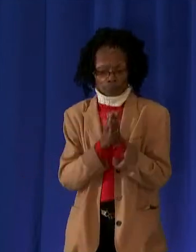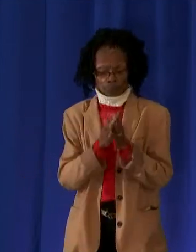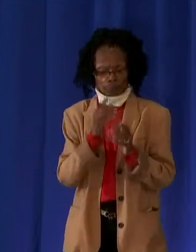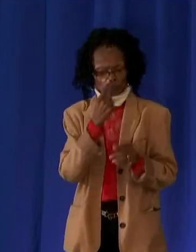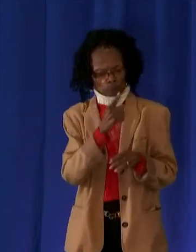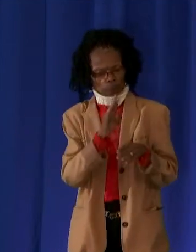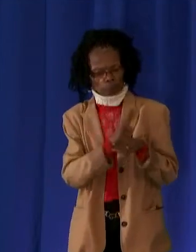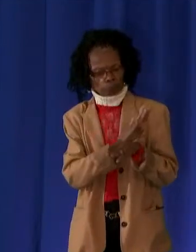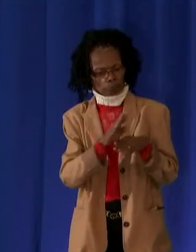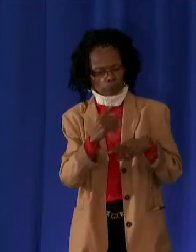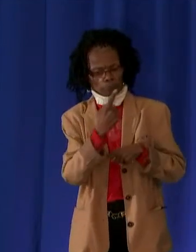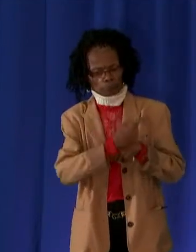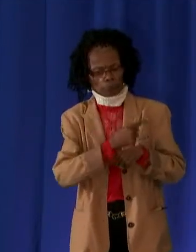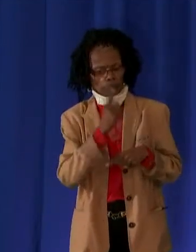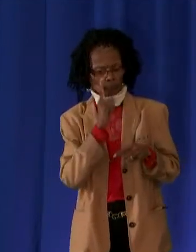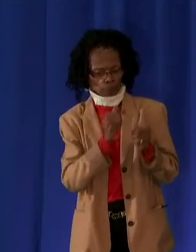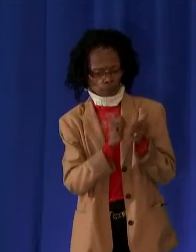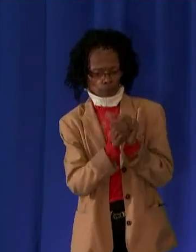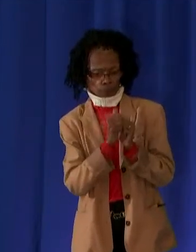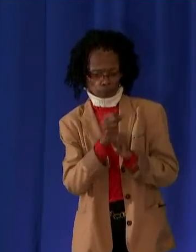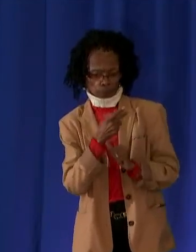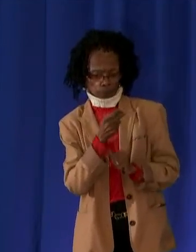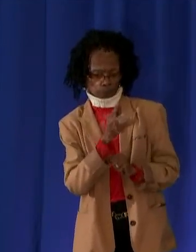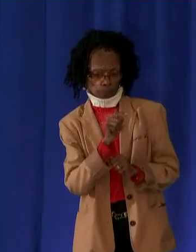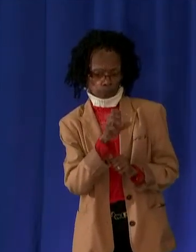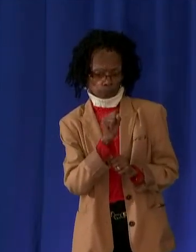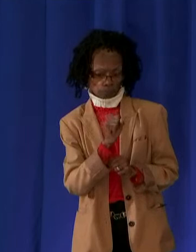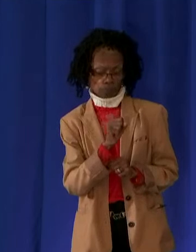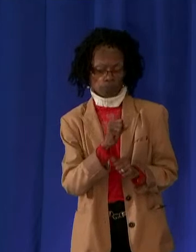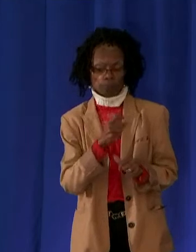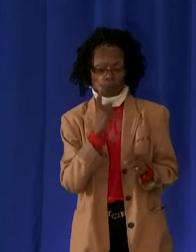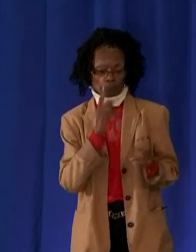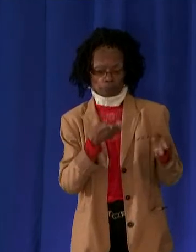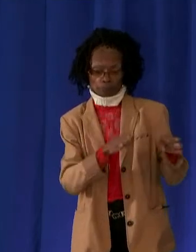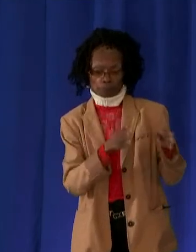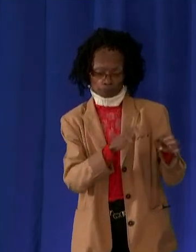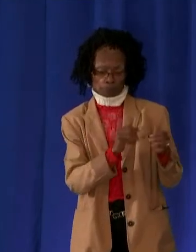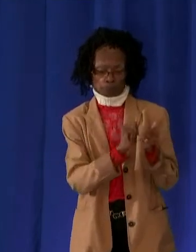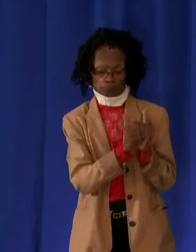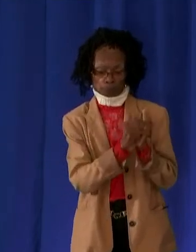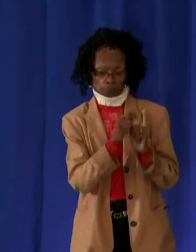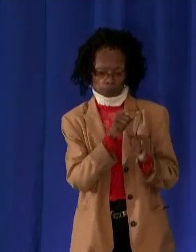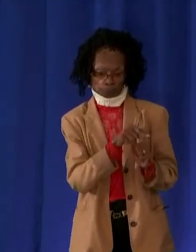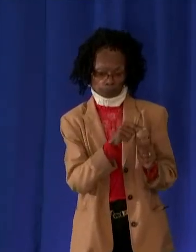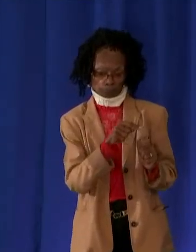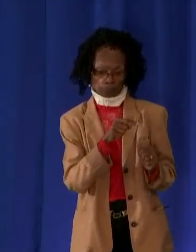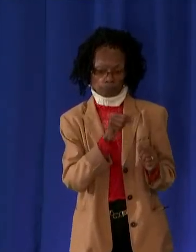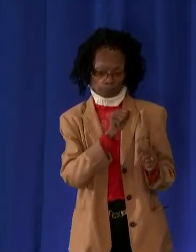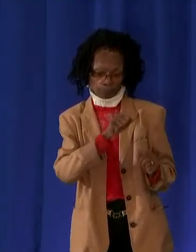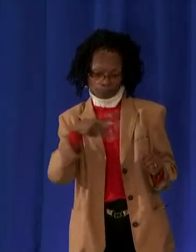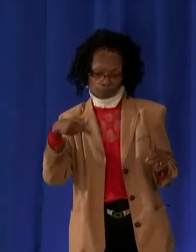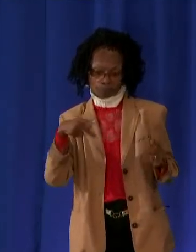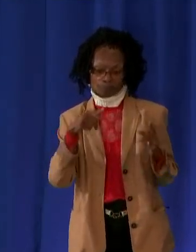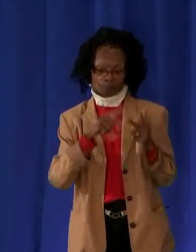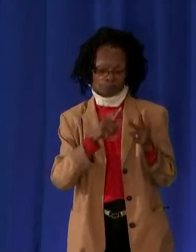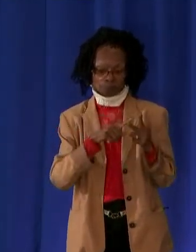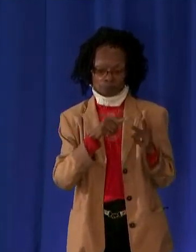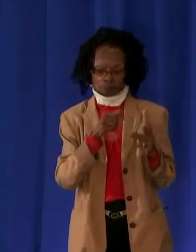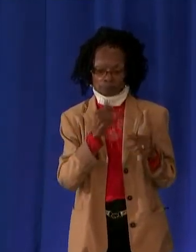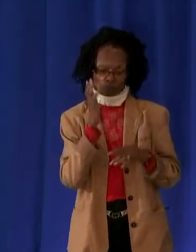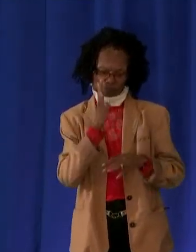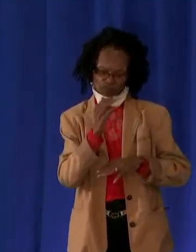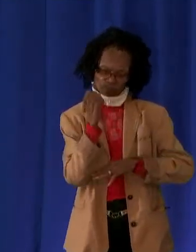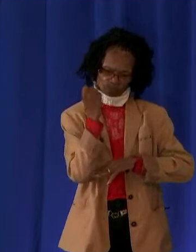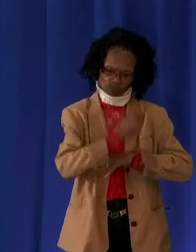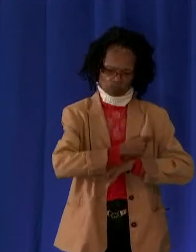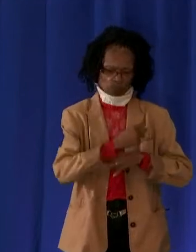busiest days for sports betting, the district sports betting app for Apple users went down 2 hours before the